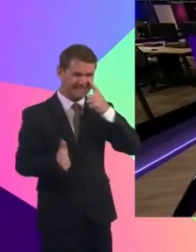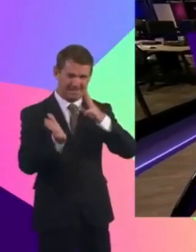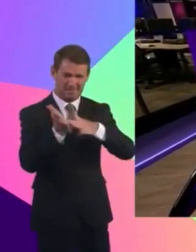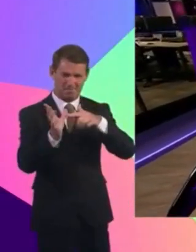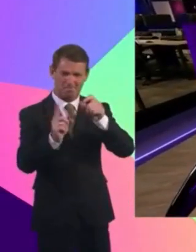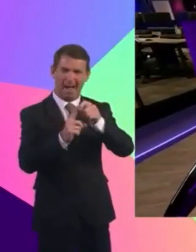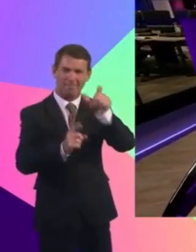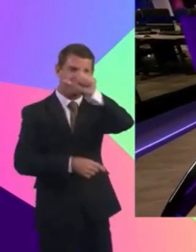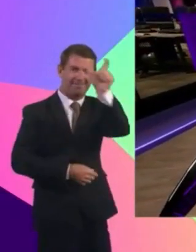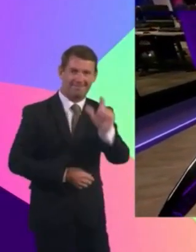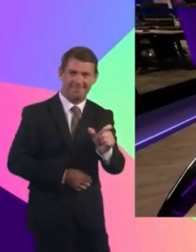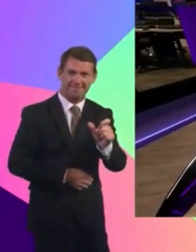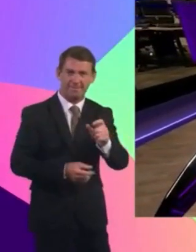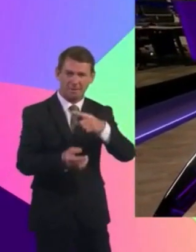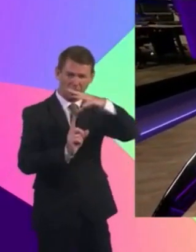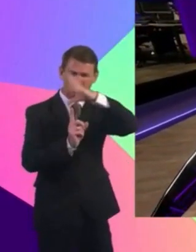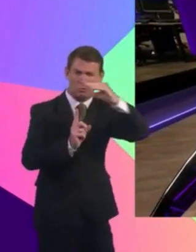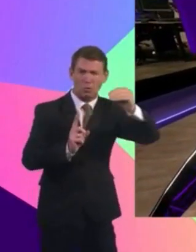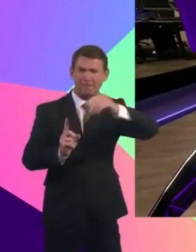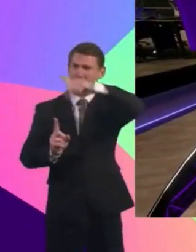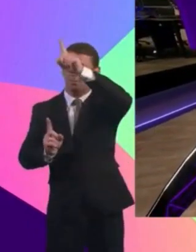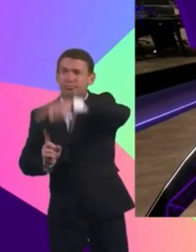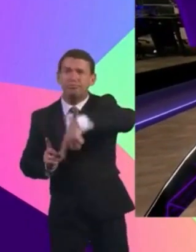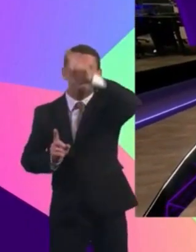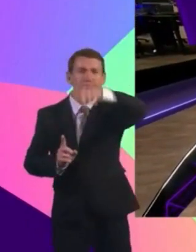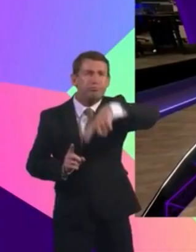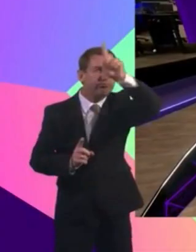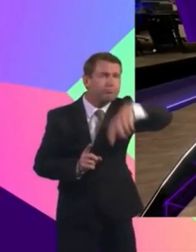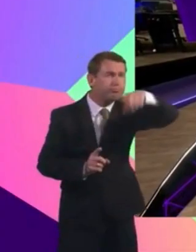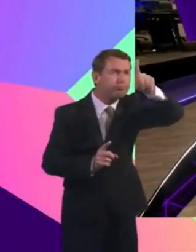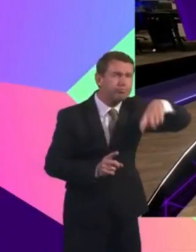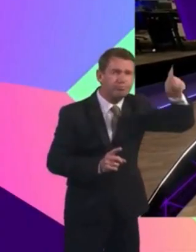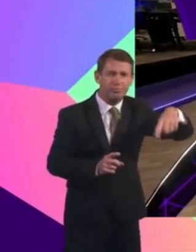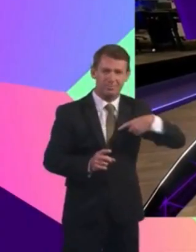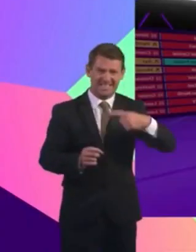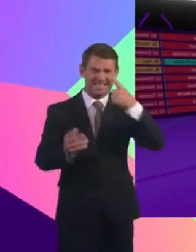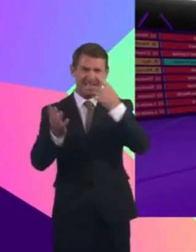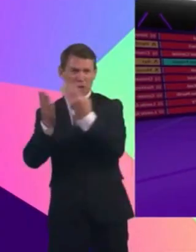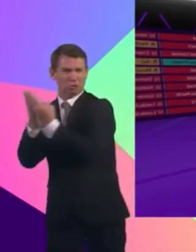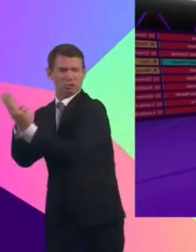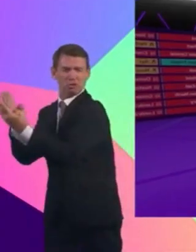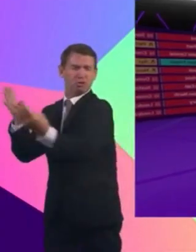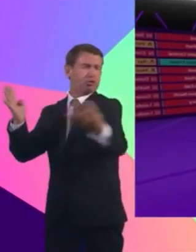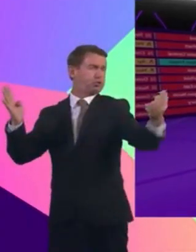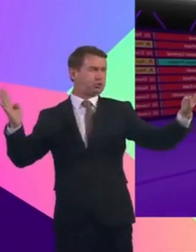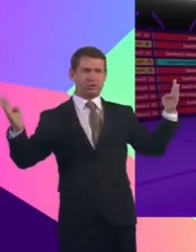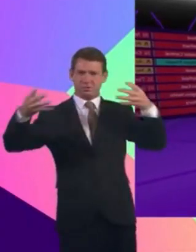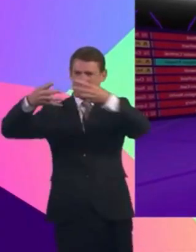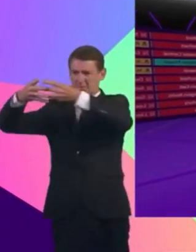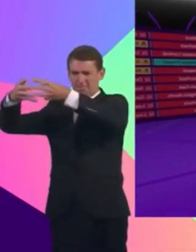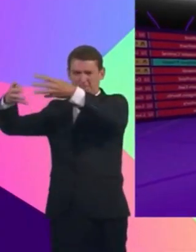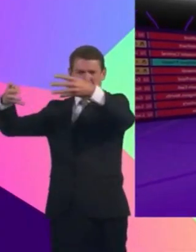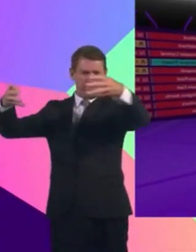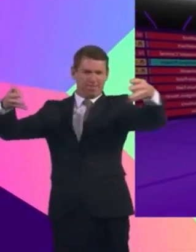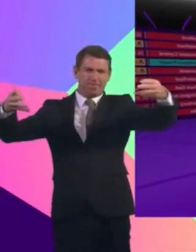have to wait until all the votes have been counted. Well, the exit polls are very striking. They're completely at odds with all of the opinion polls we've had